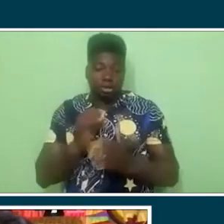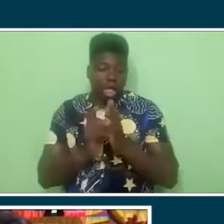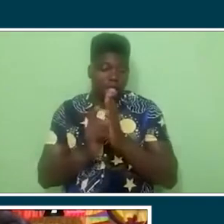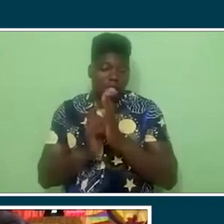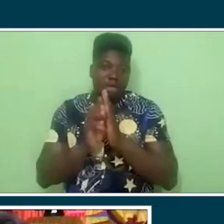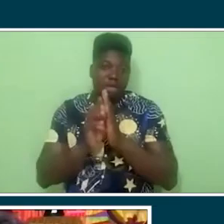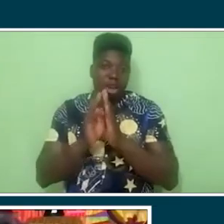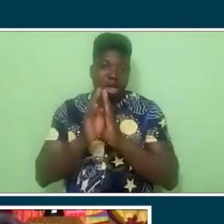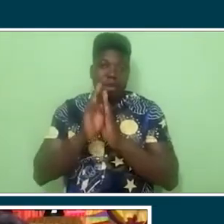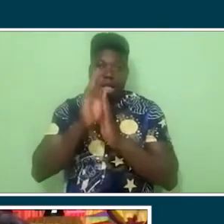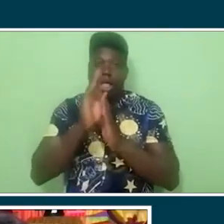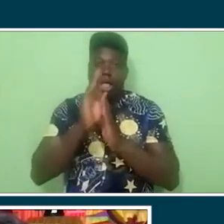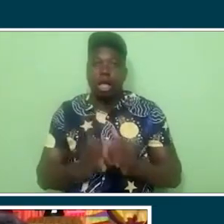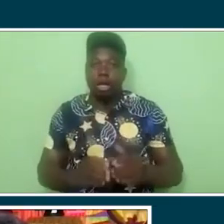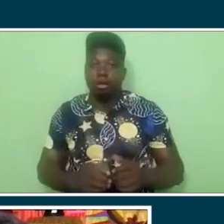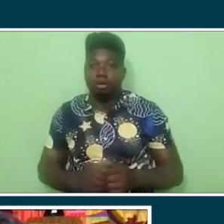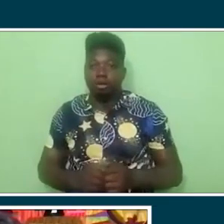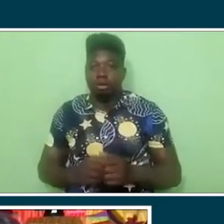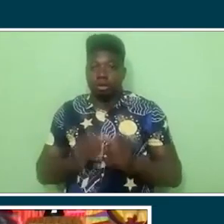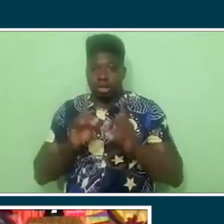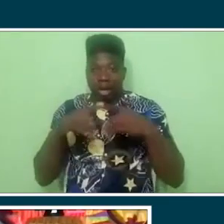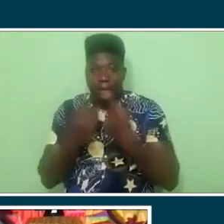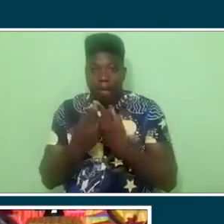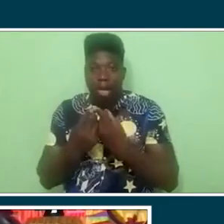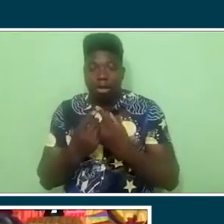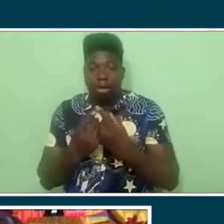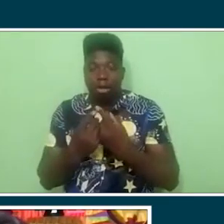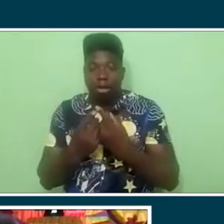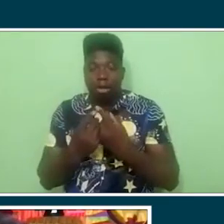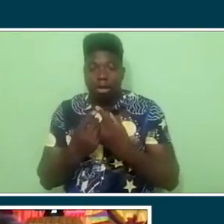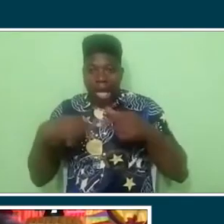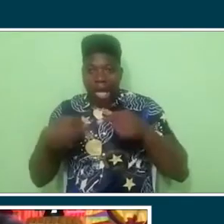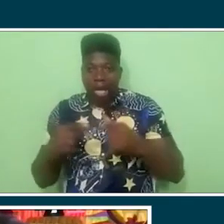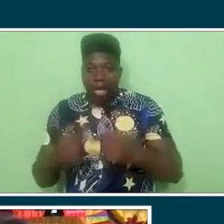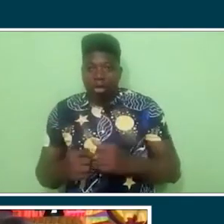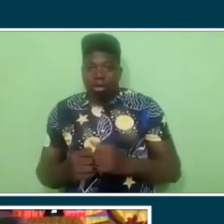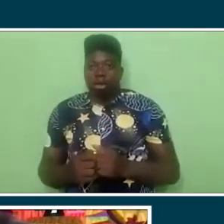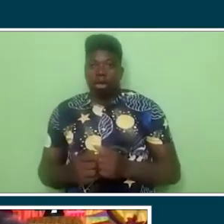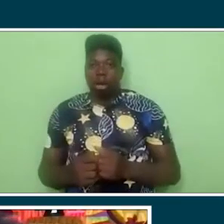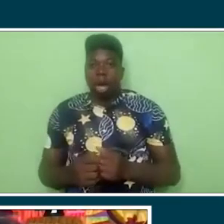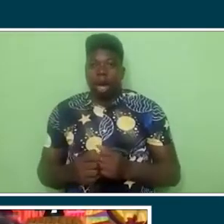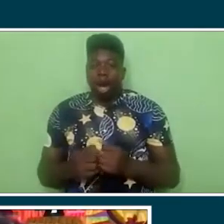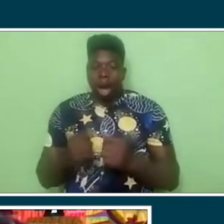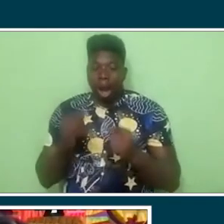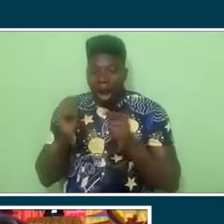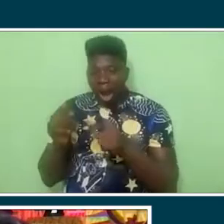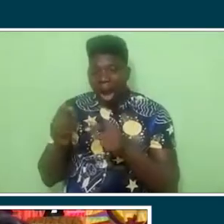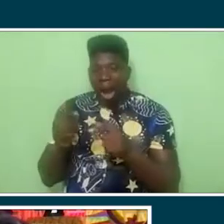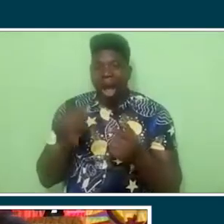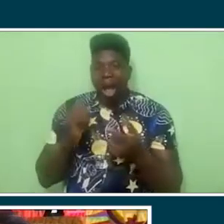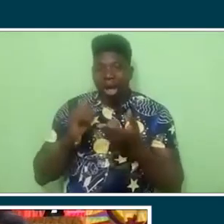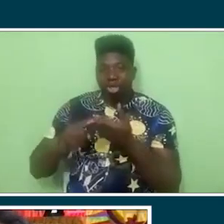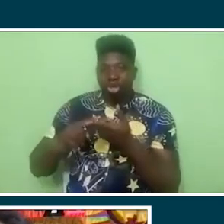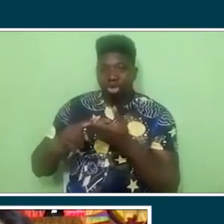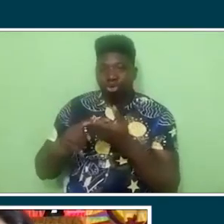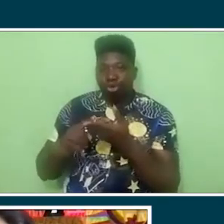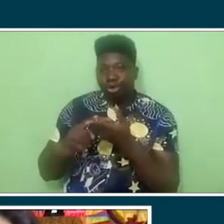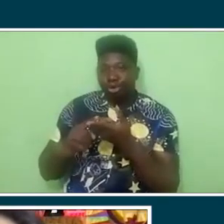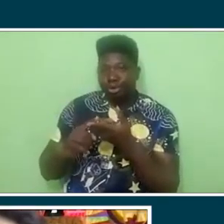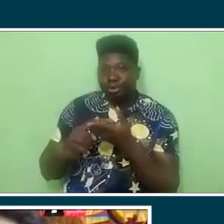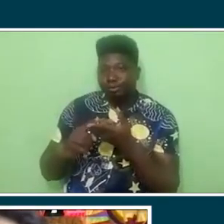developmental crisis, an emergent crisis on the way to true